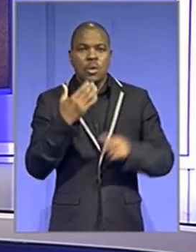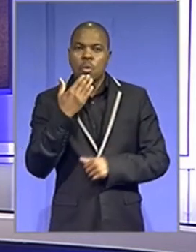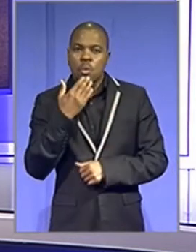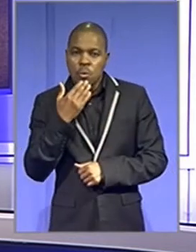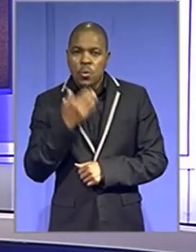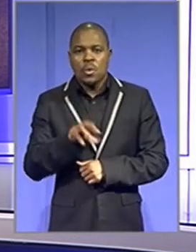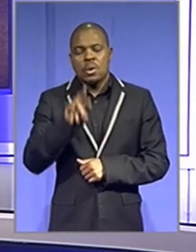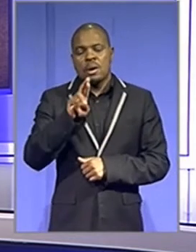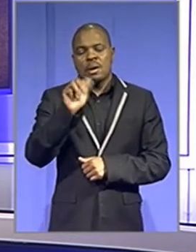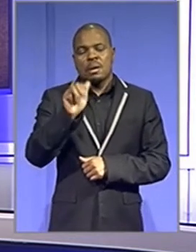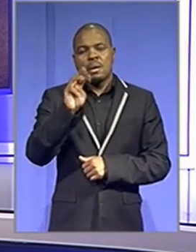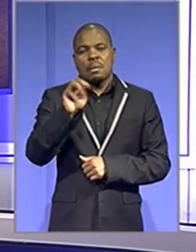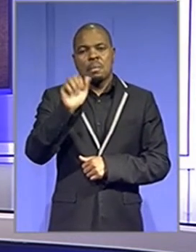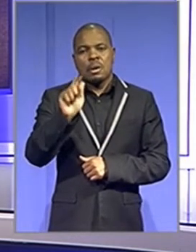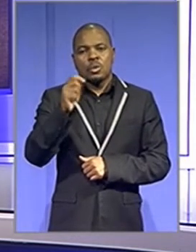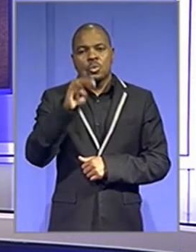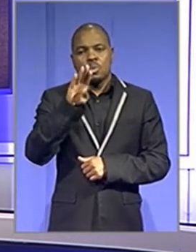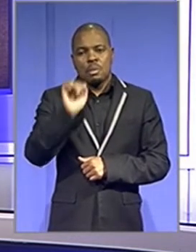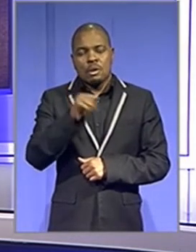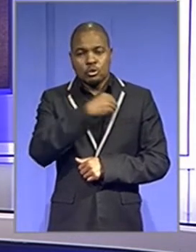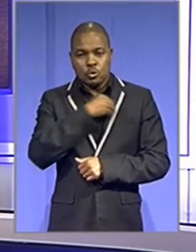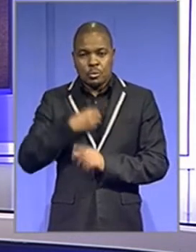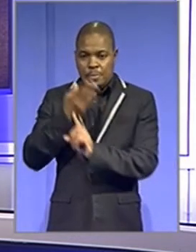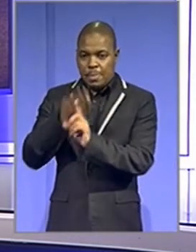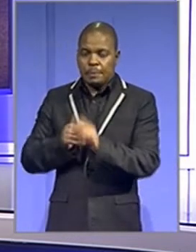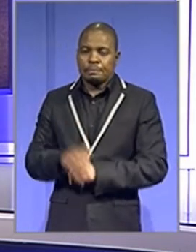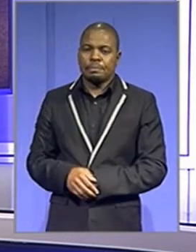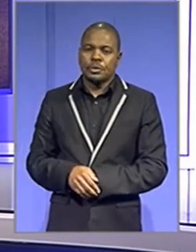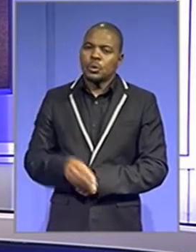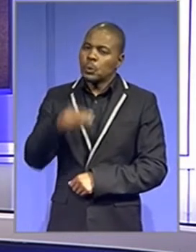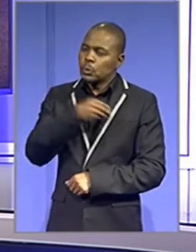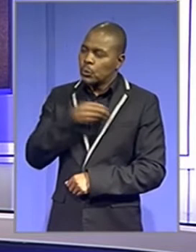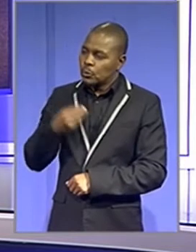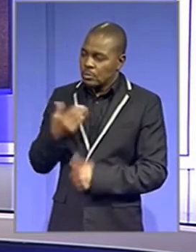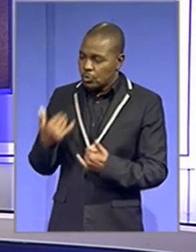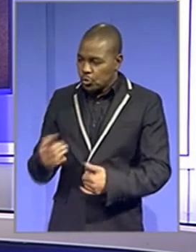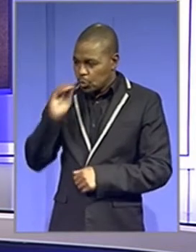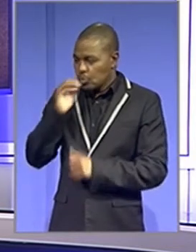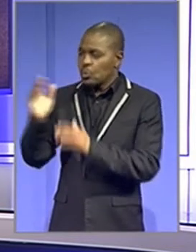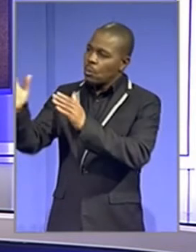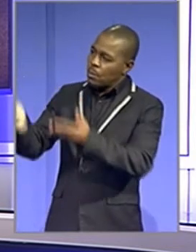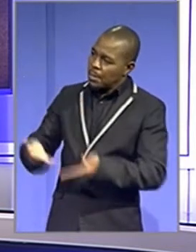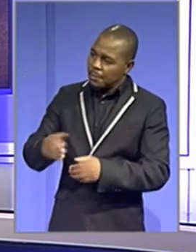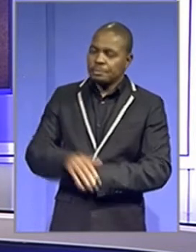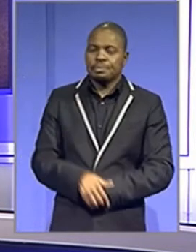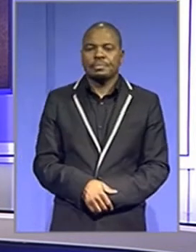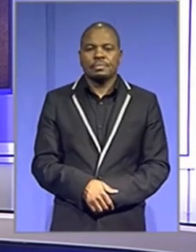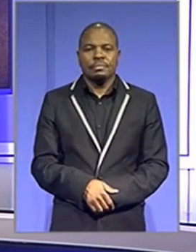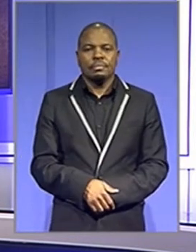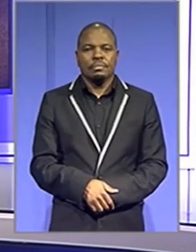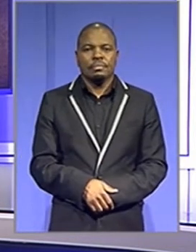ngaka Phophi Ramathuba. Ngaka re a lamogela ditabeng tsa rena.